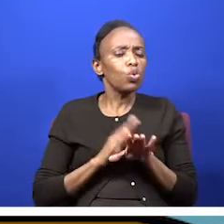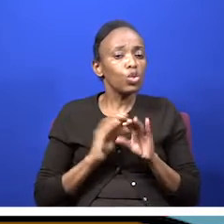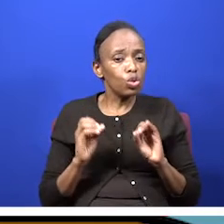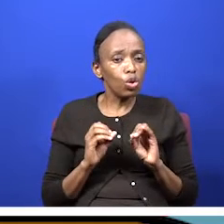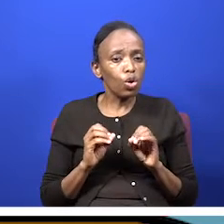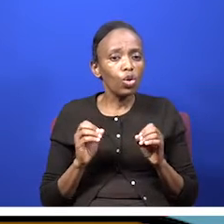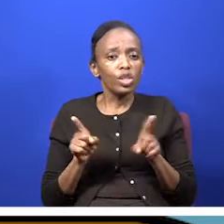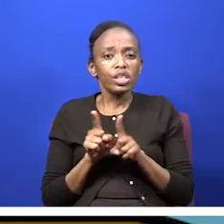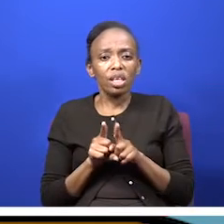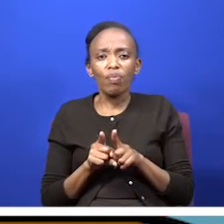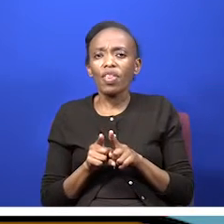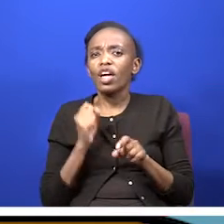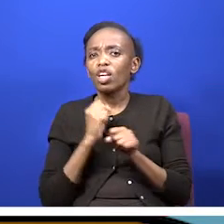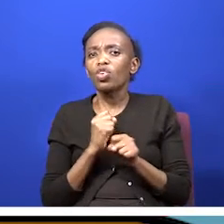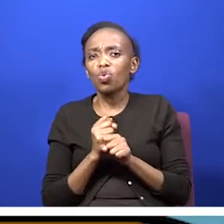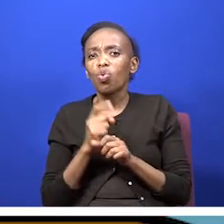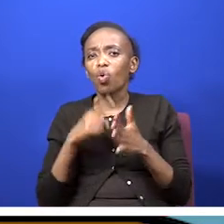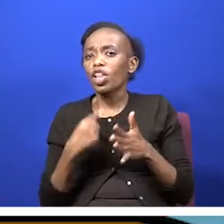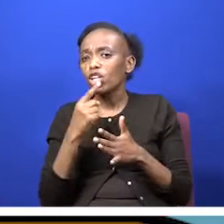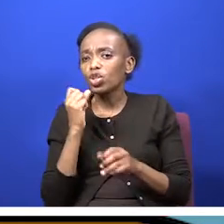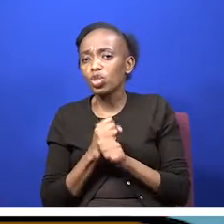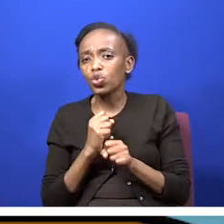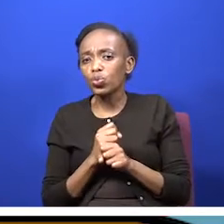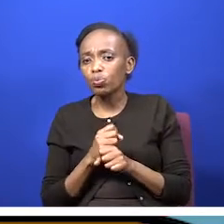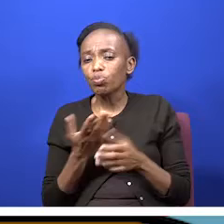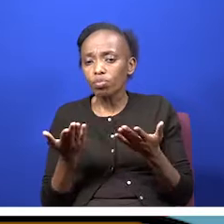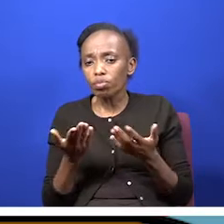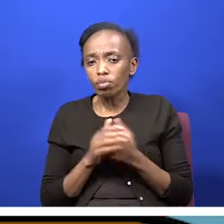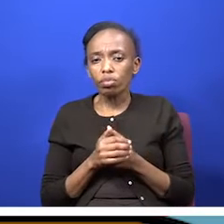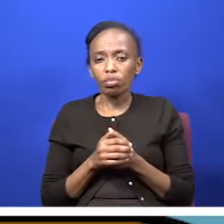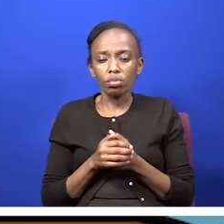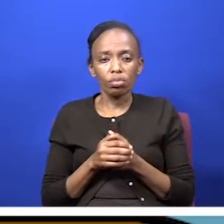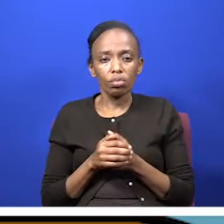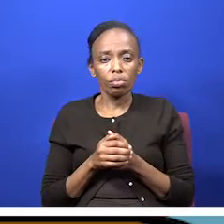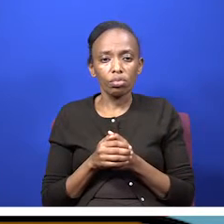not good, and they do not do what they are told to do. Shirley,